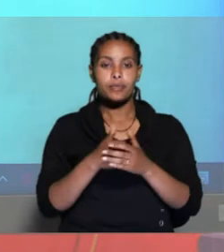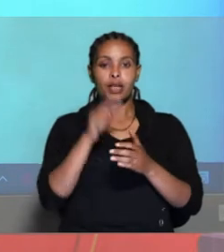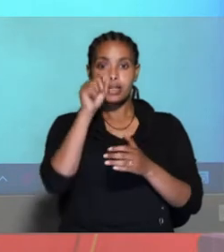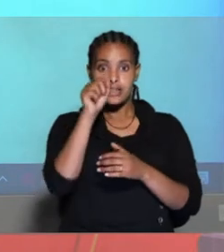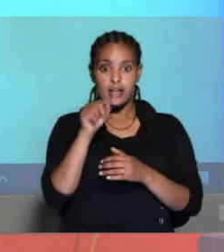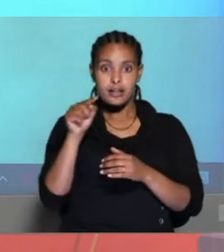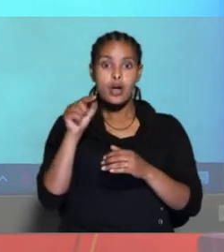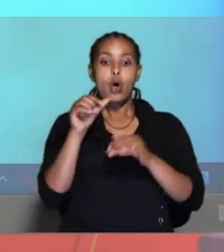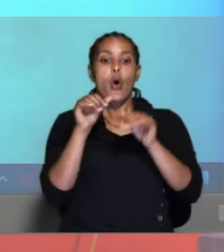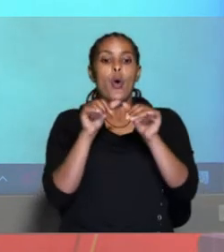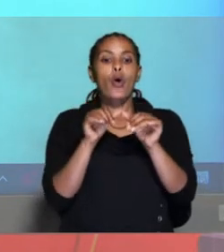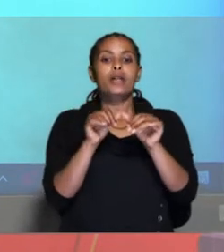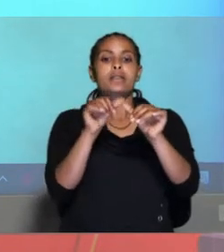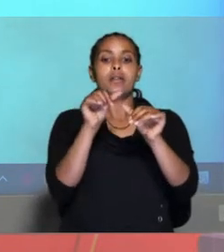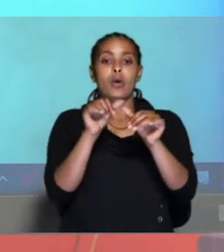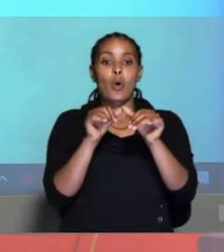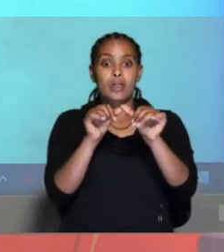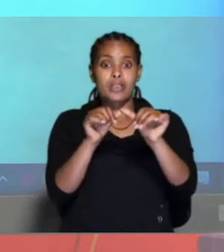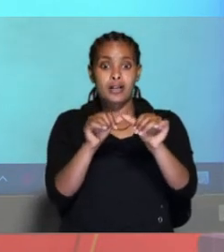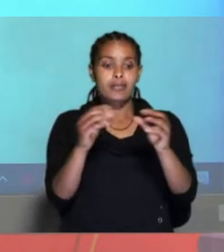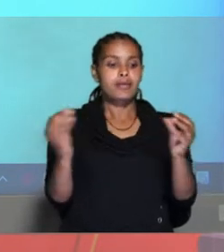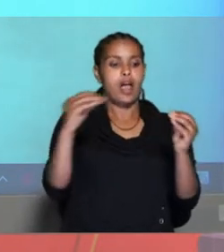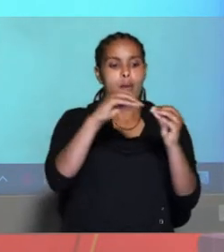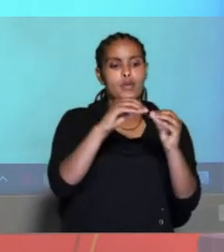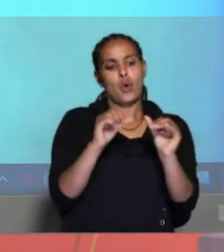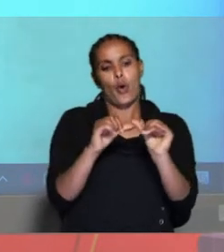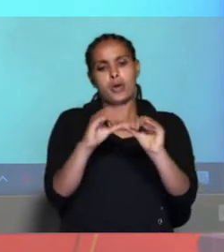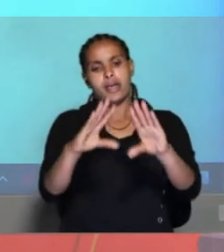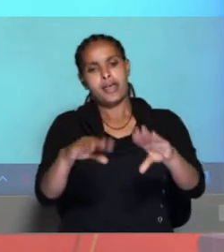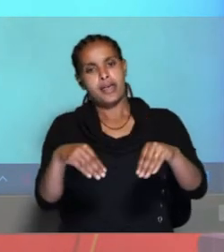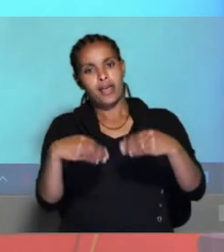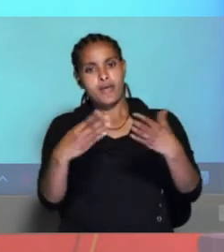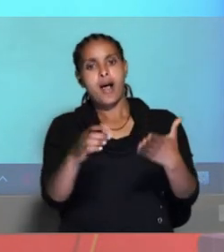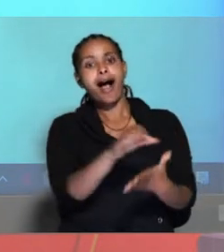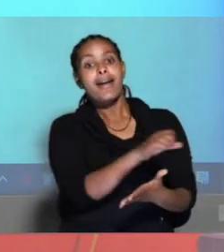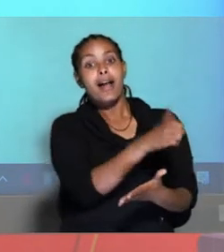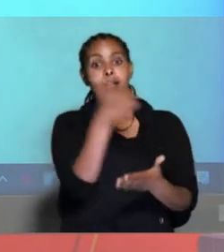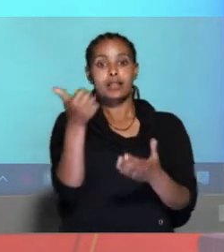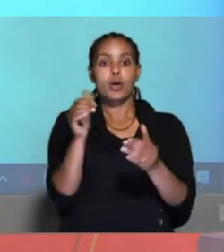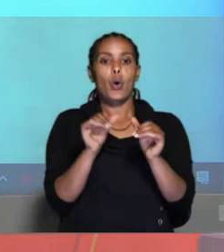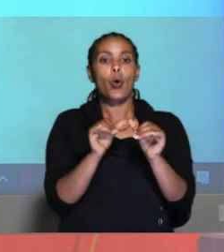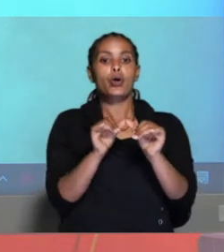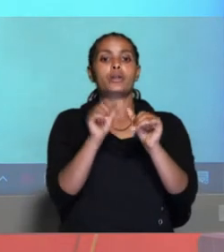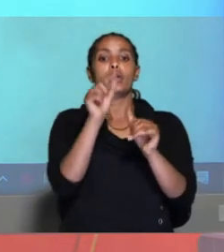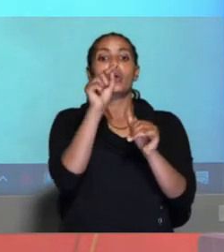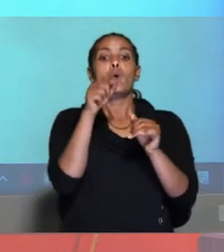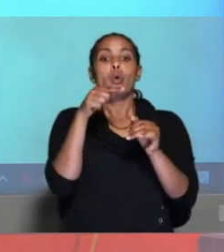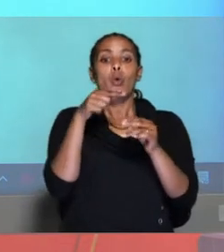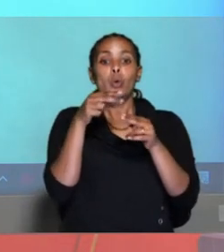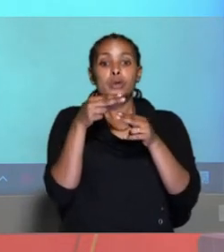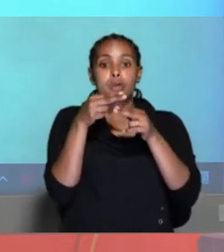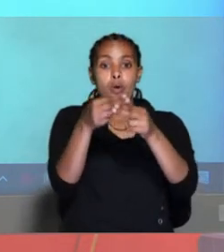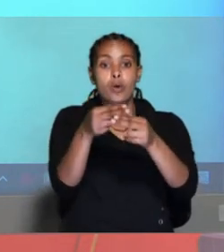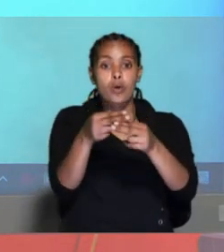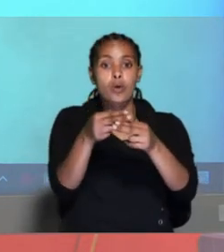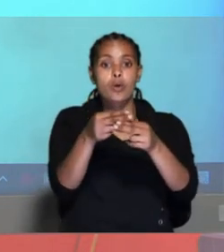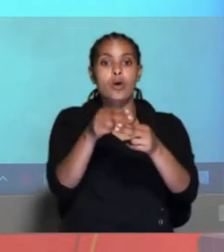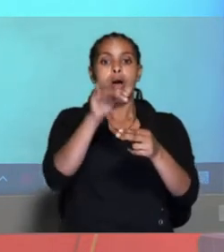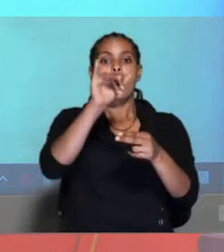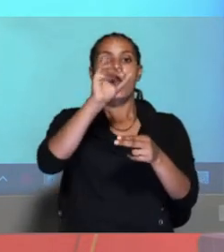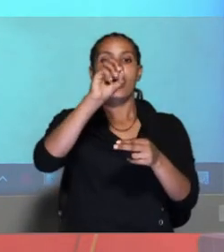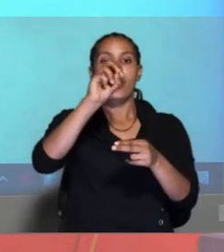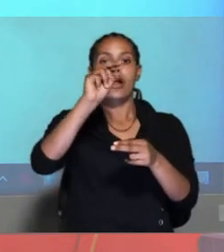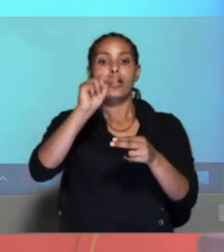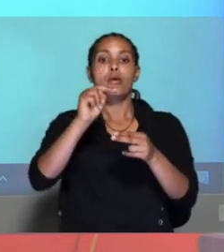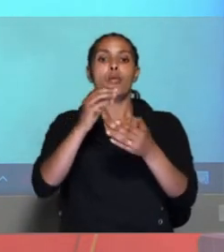Therefore, constant times constant gives you another constant, which is known as ion products